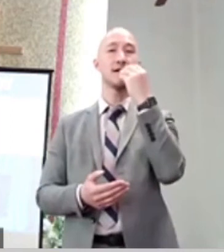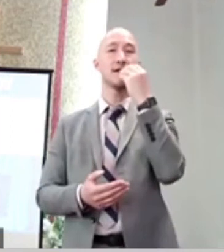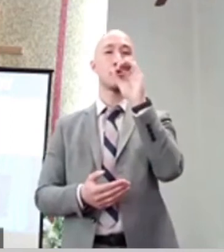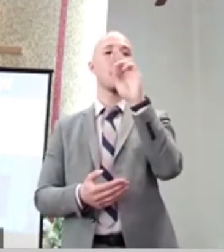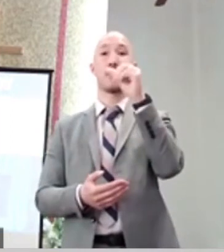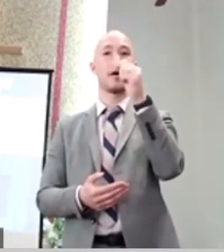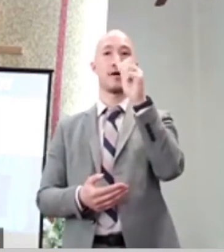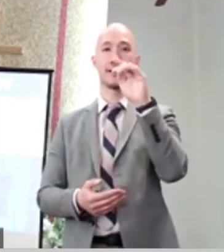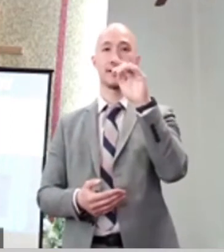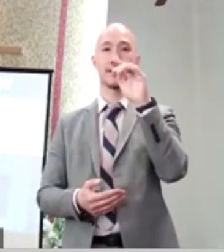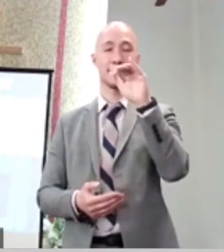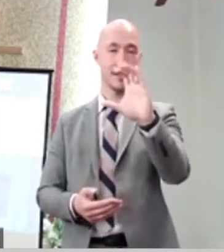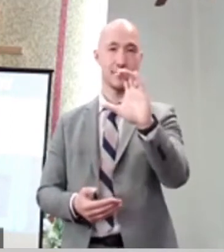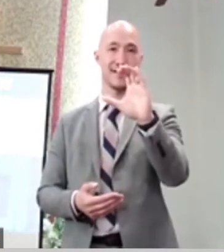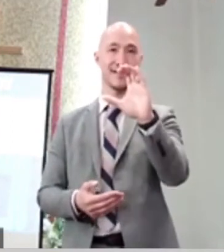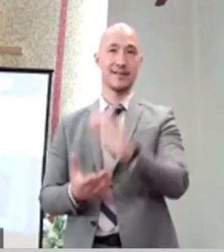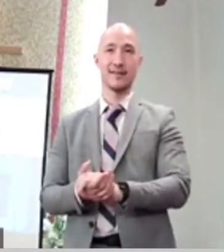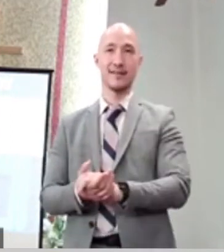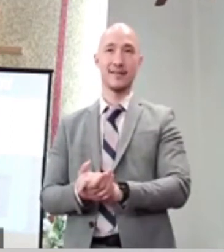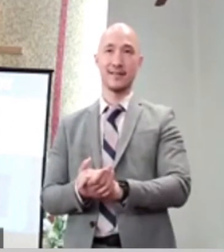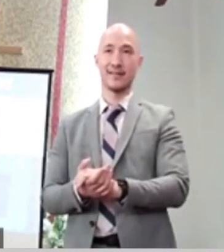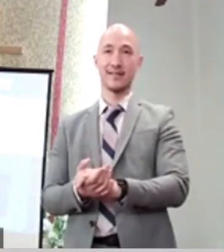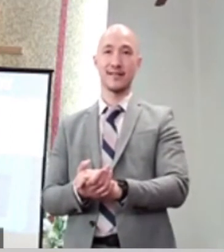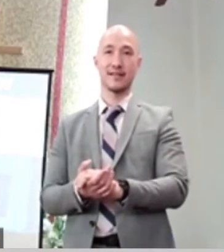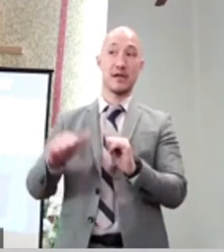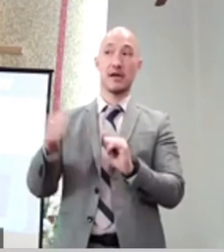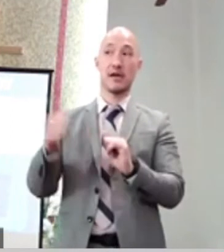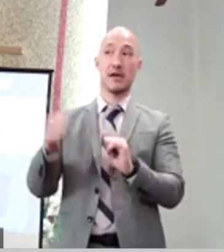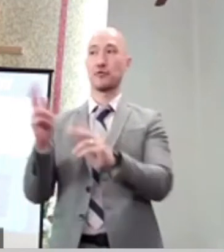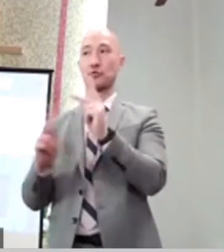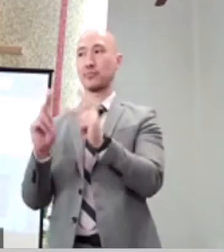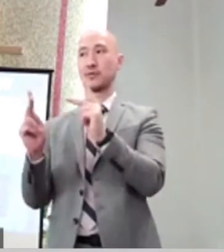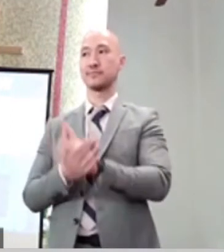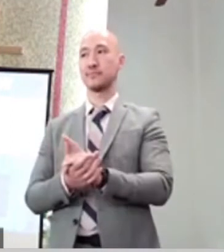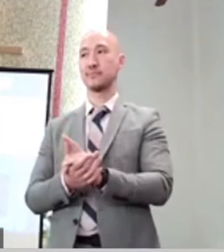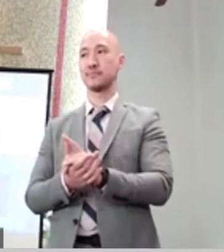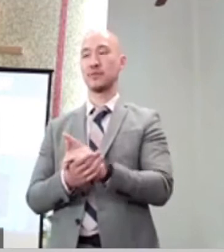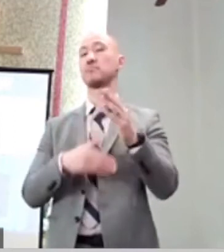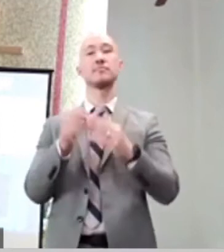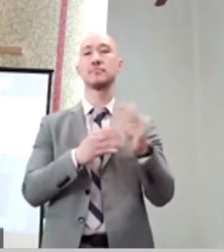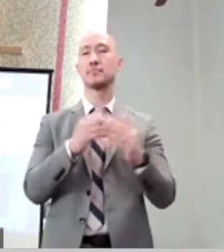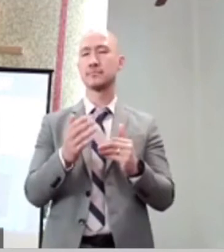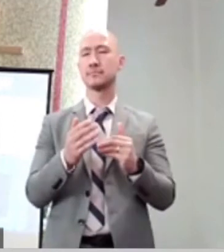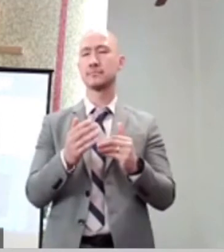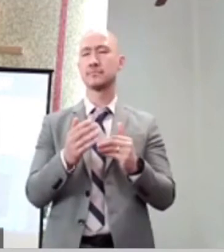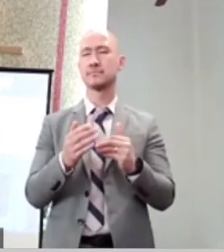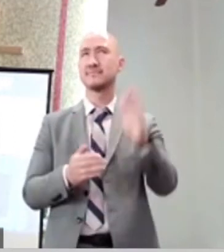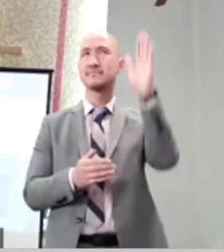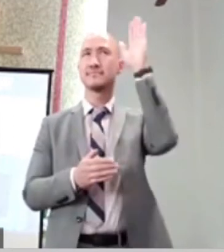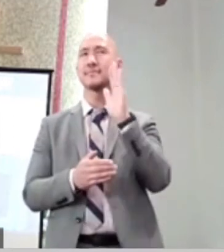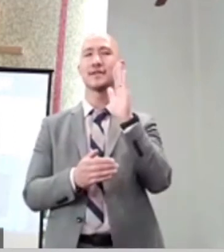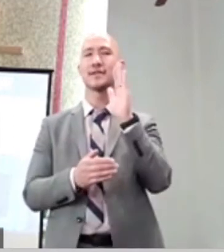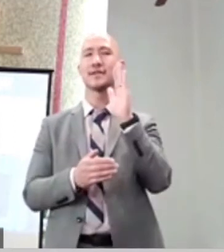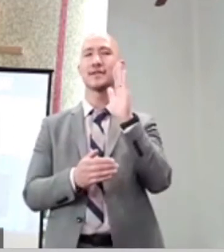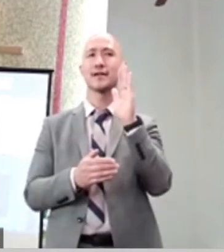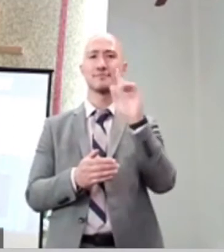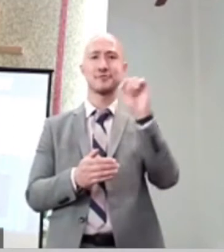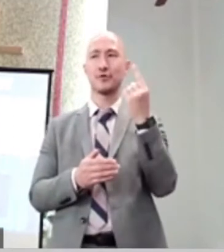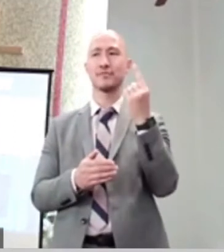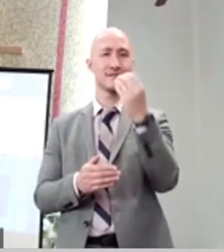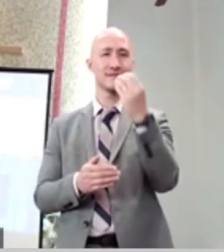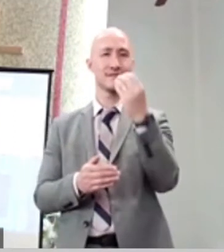obsession for some people, something unhealthy. You think that that's God's intention? Or maybe